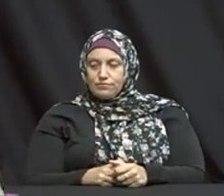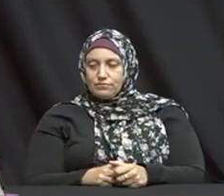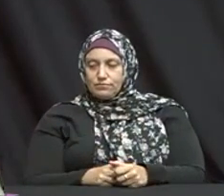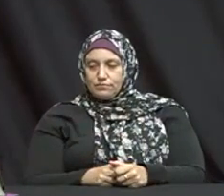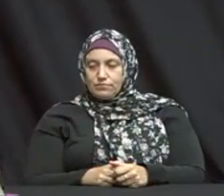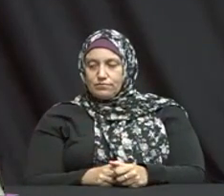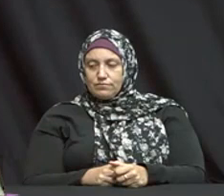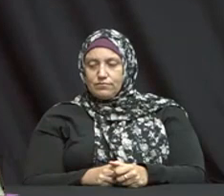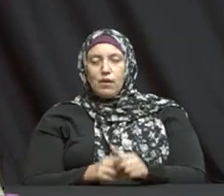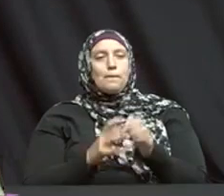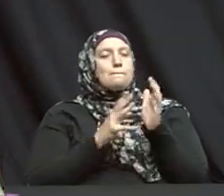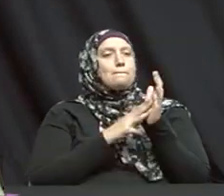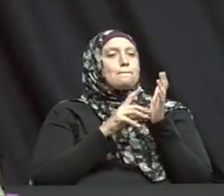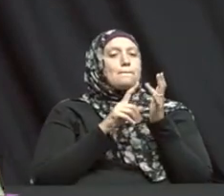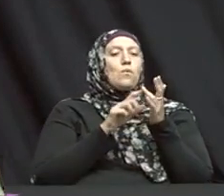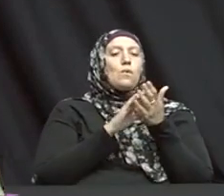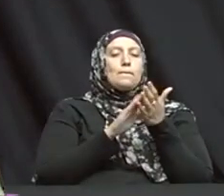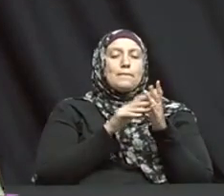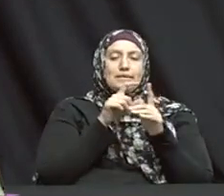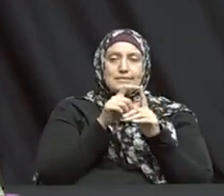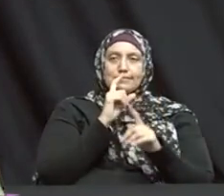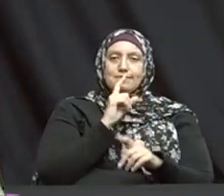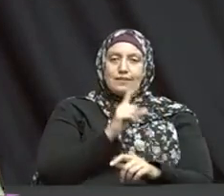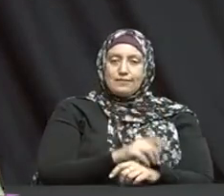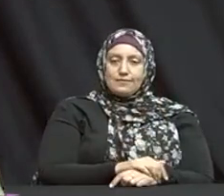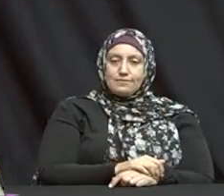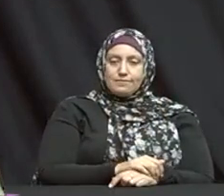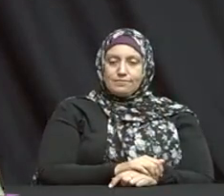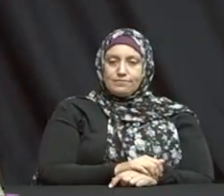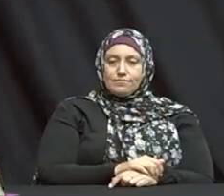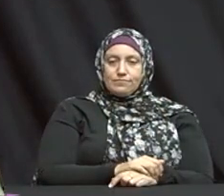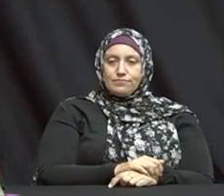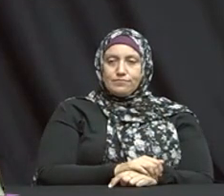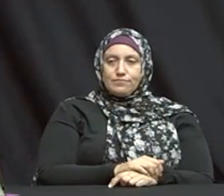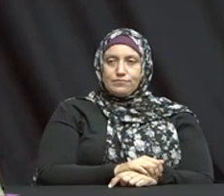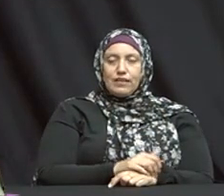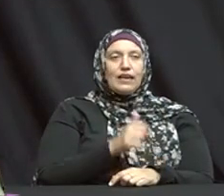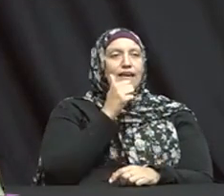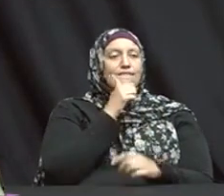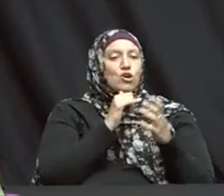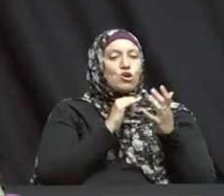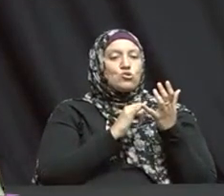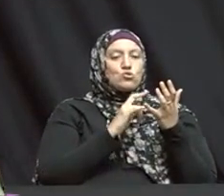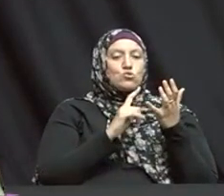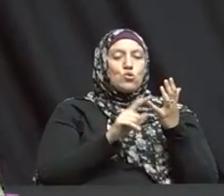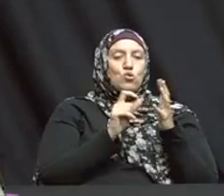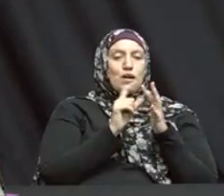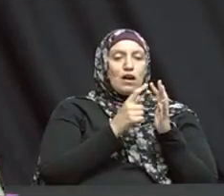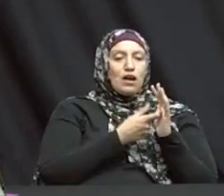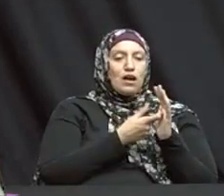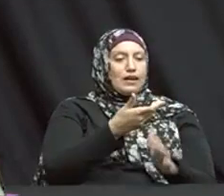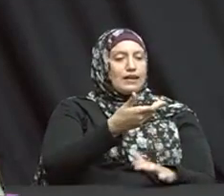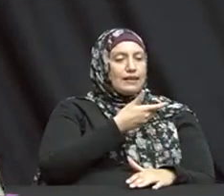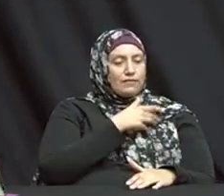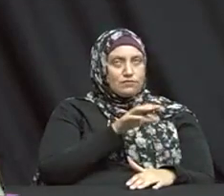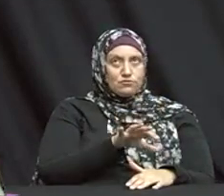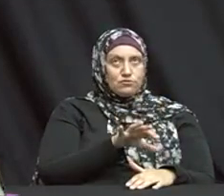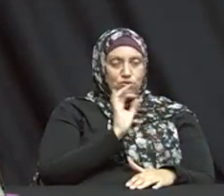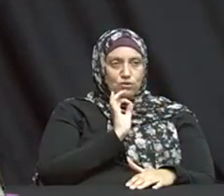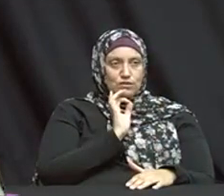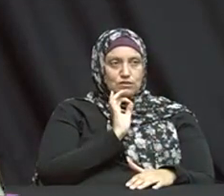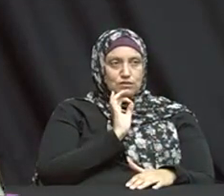is, if a superannuation policy gives me a choice of nominating the beneficiary as my daughter only,